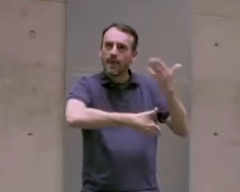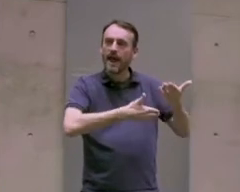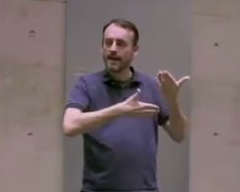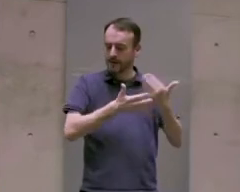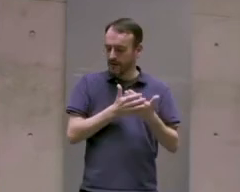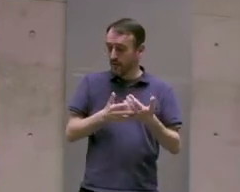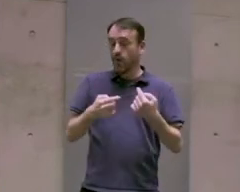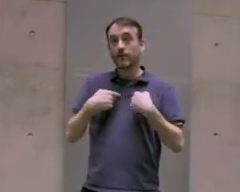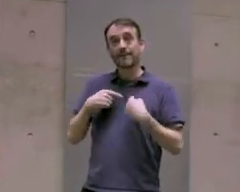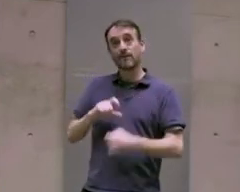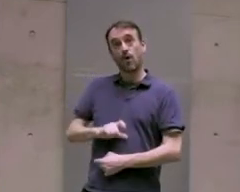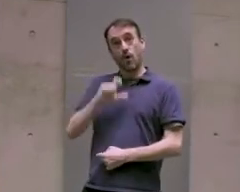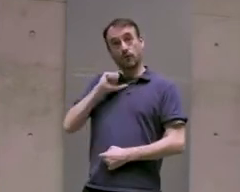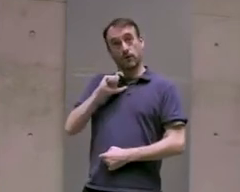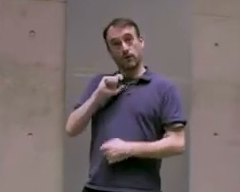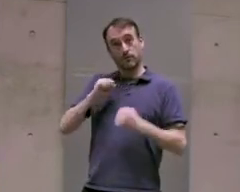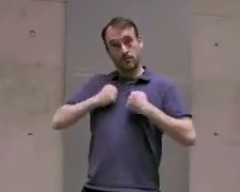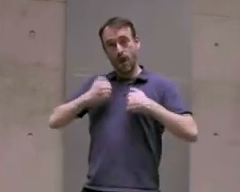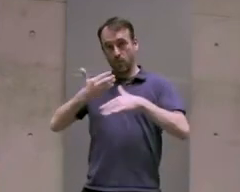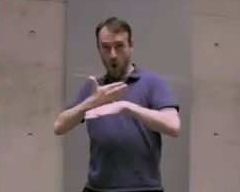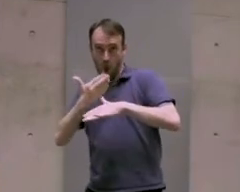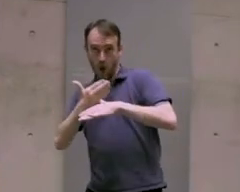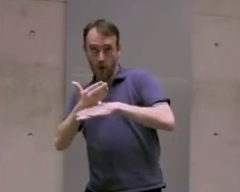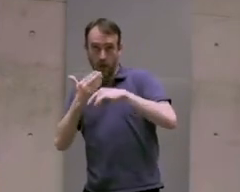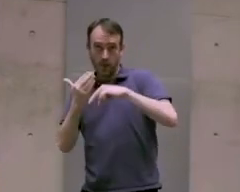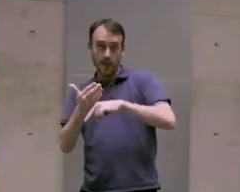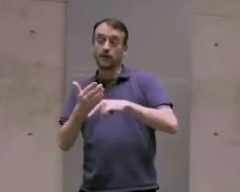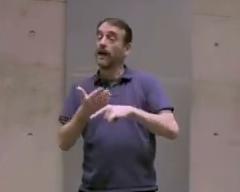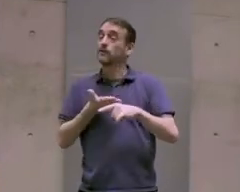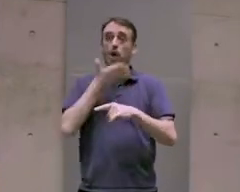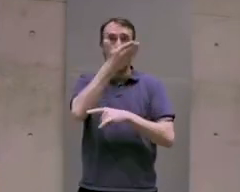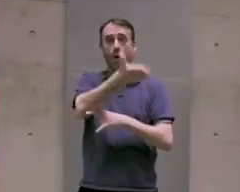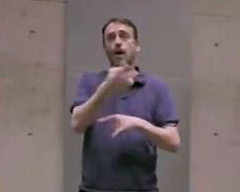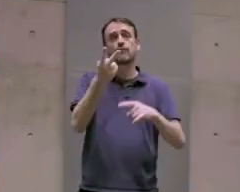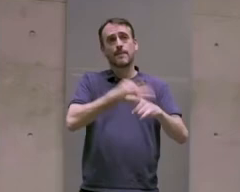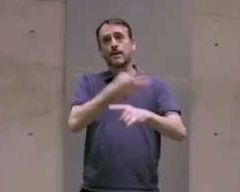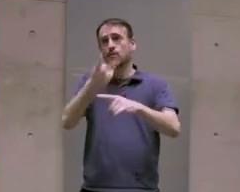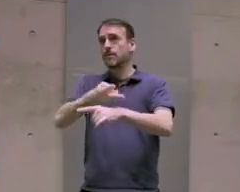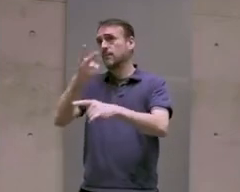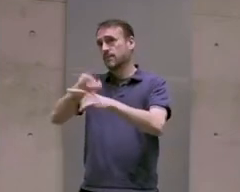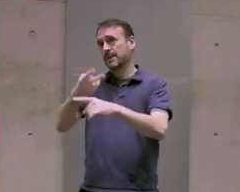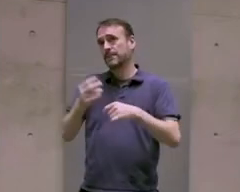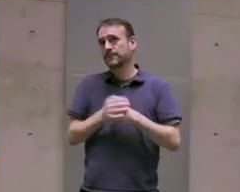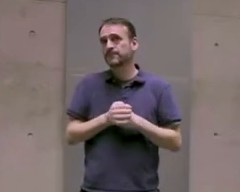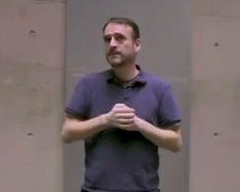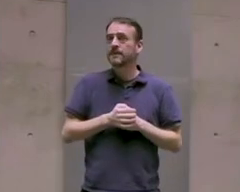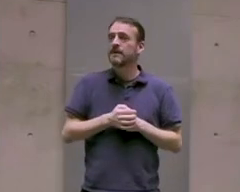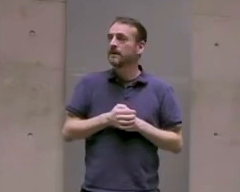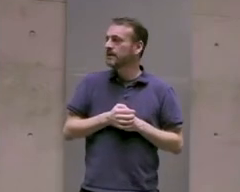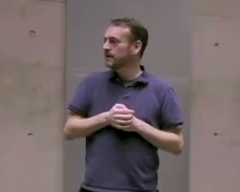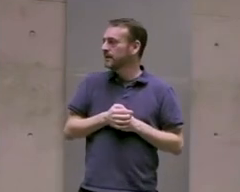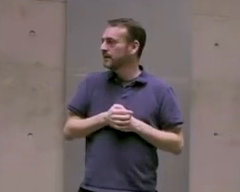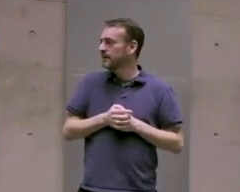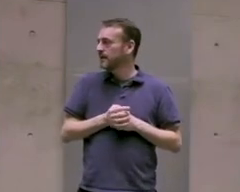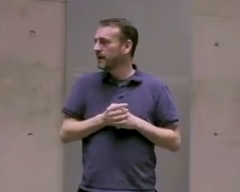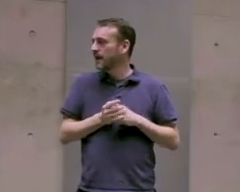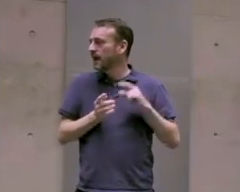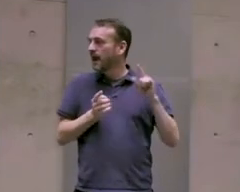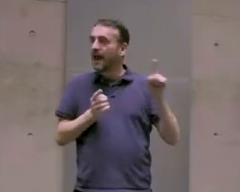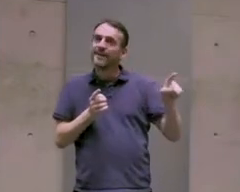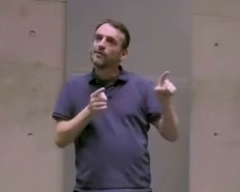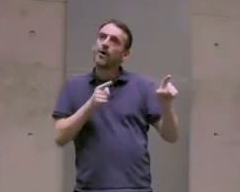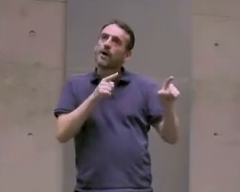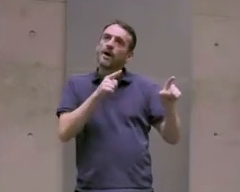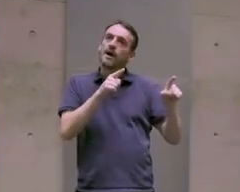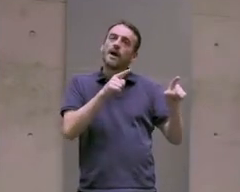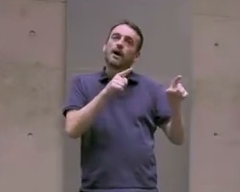confident in what you're presenting, because you have to kind of redo that a lot. So it wasn't I was convincing them to do a John Wick game. It was convincing them that I was doing a